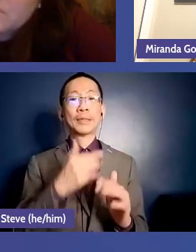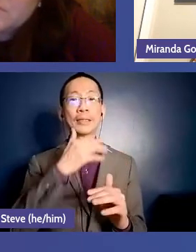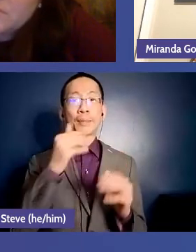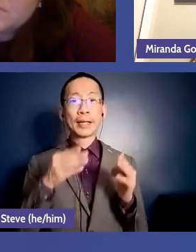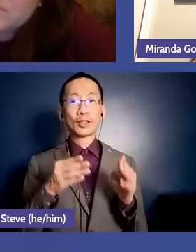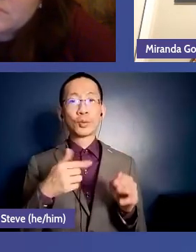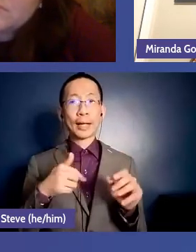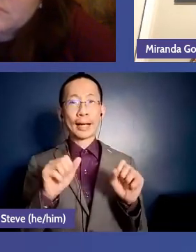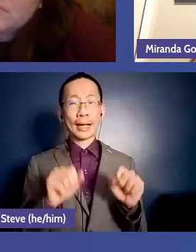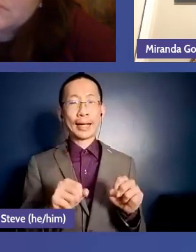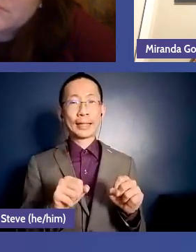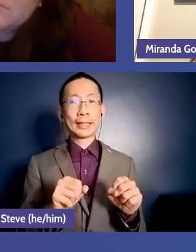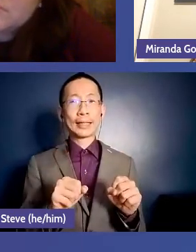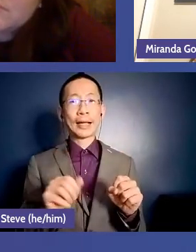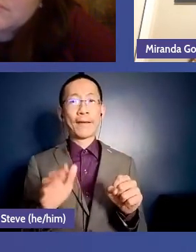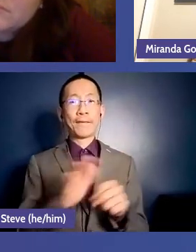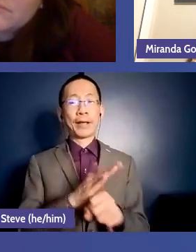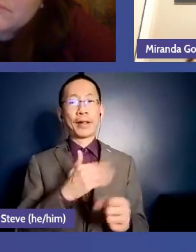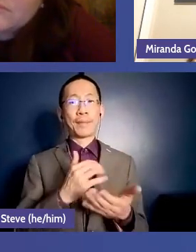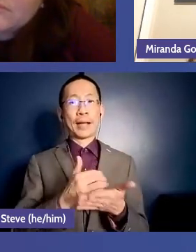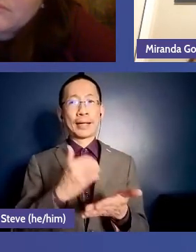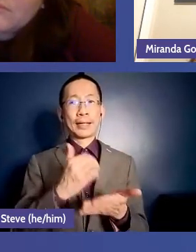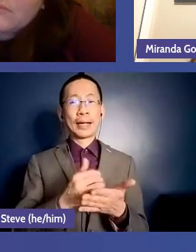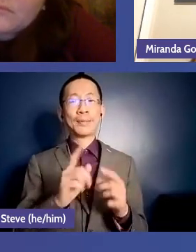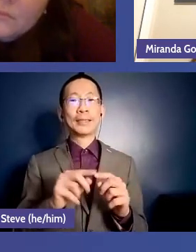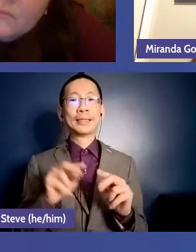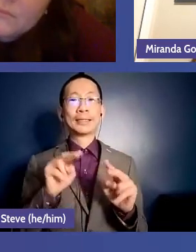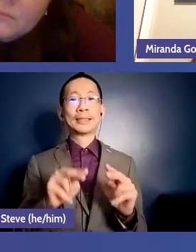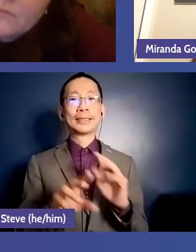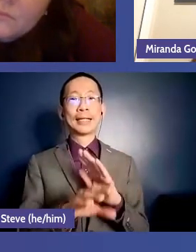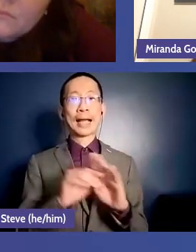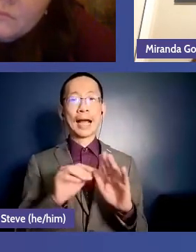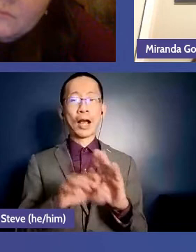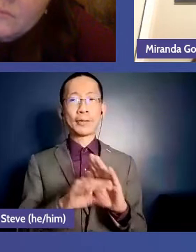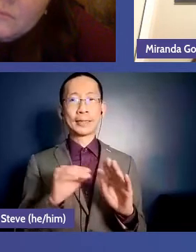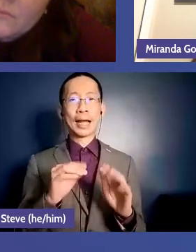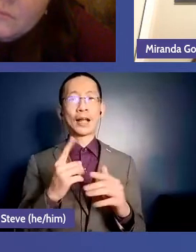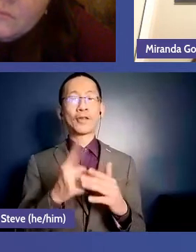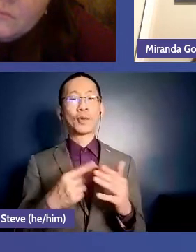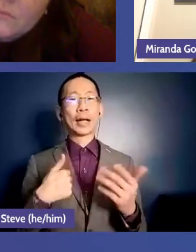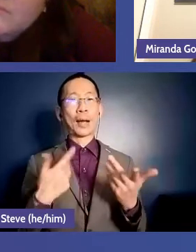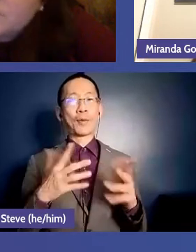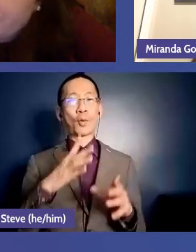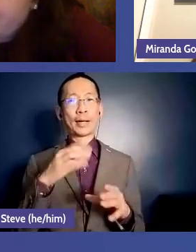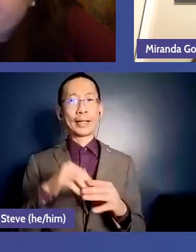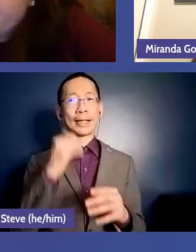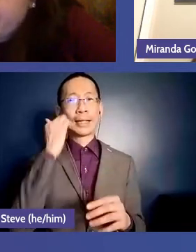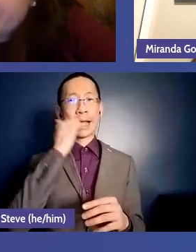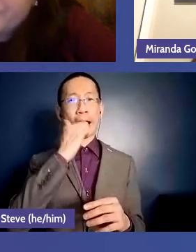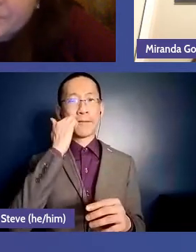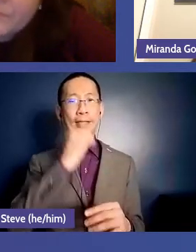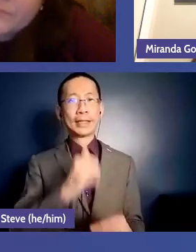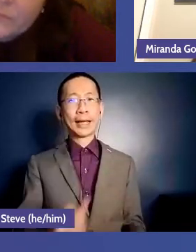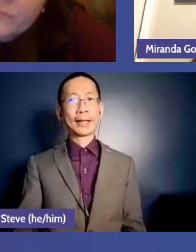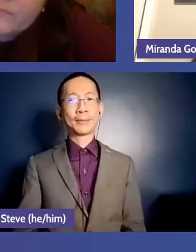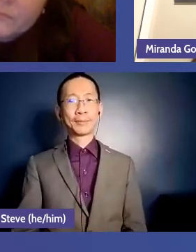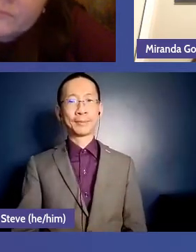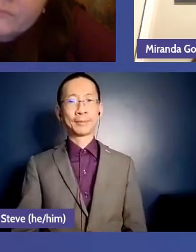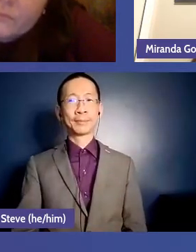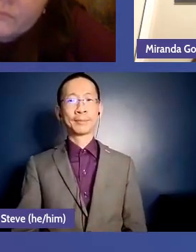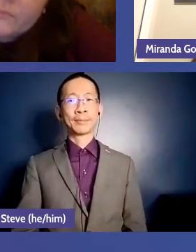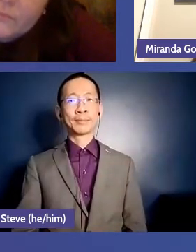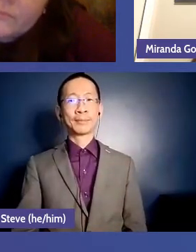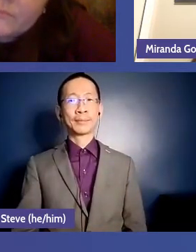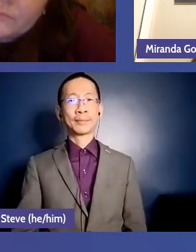I can fill my cup is to seek outside of what I'm already in every day, you know? And so,